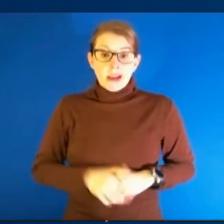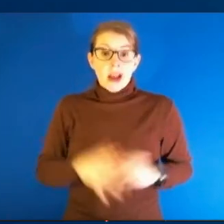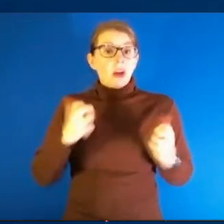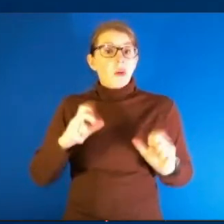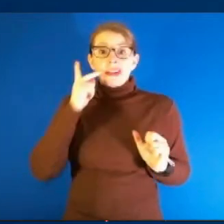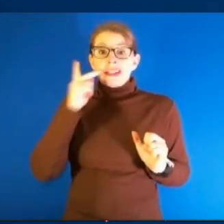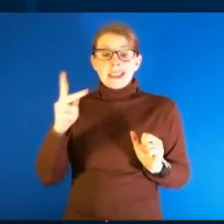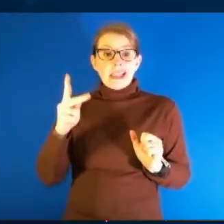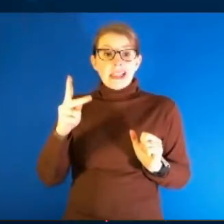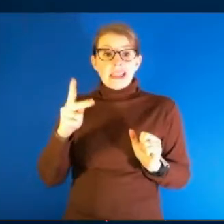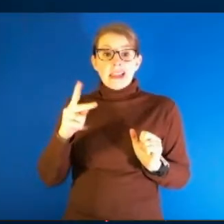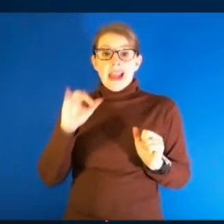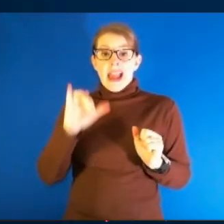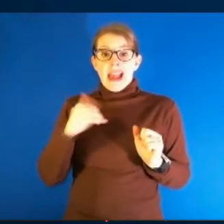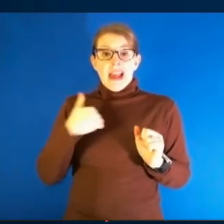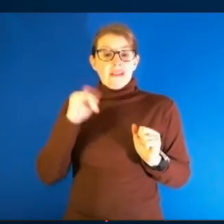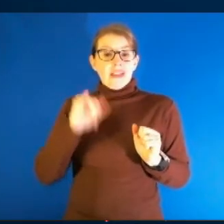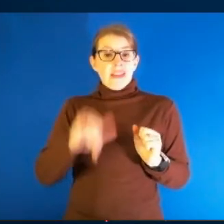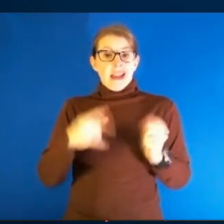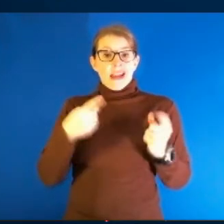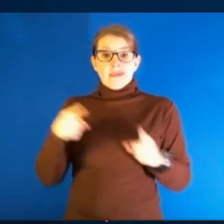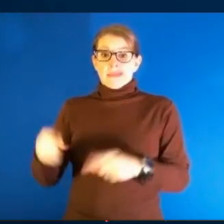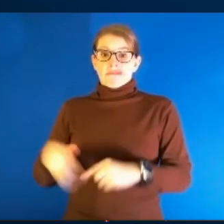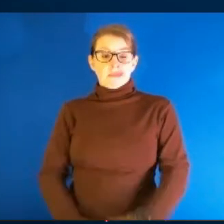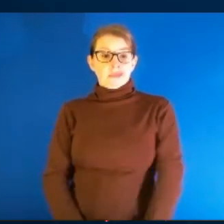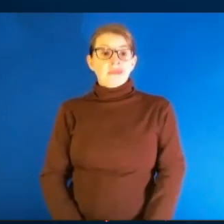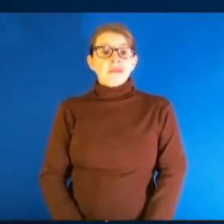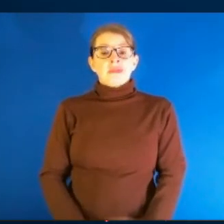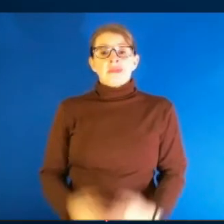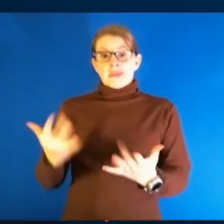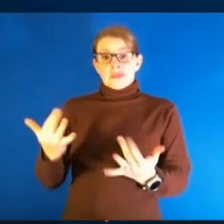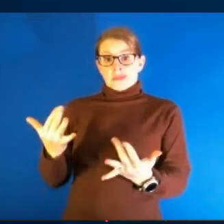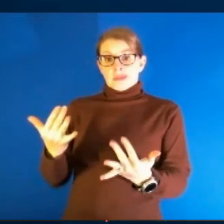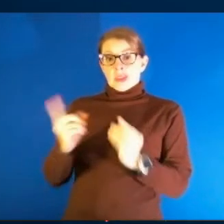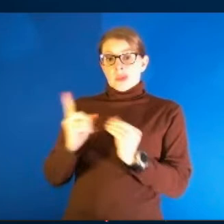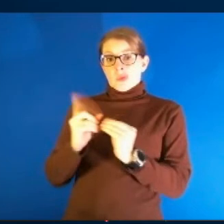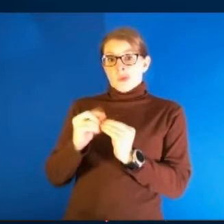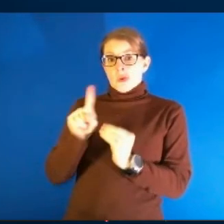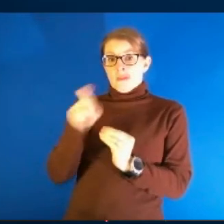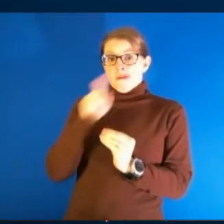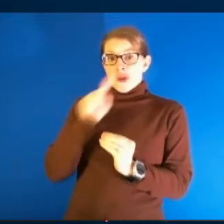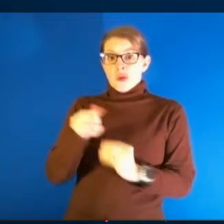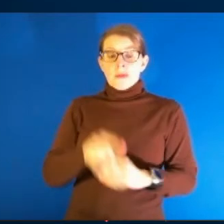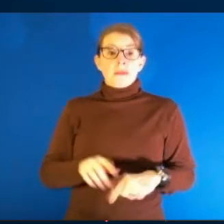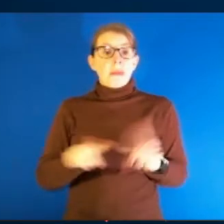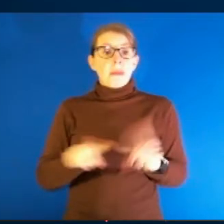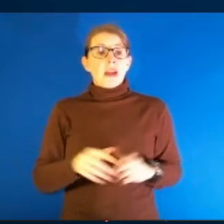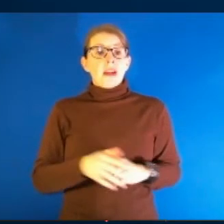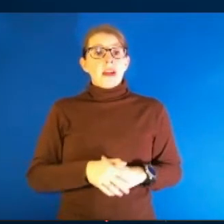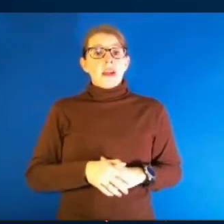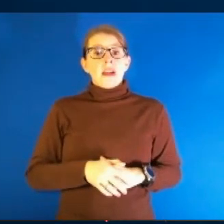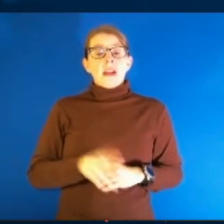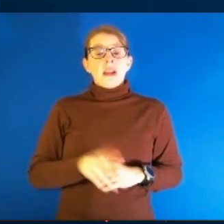usurped. Dr. Stites, hang tight. I have one more question for you, but I do want to hear from Dr. Sale,